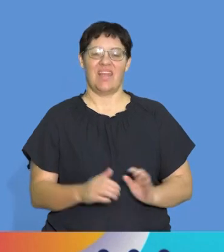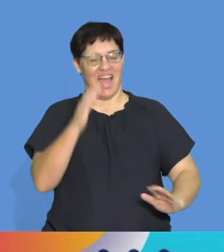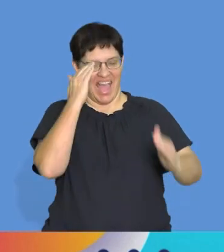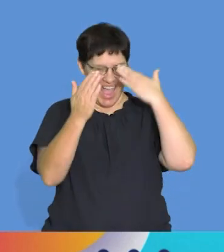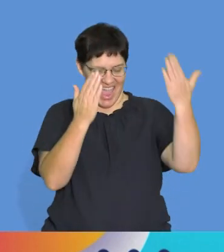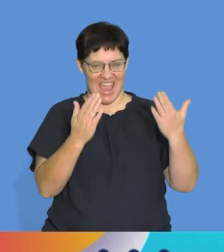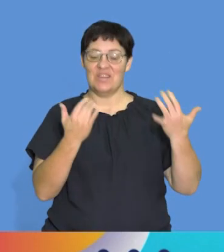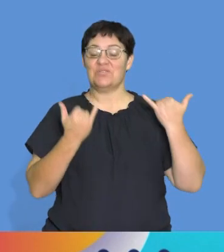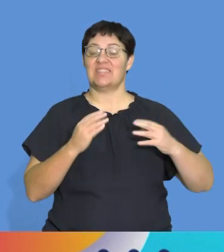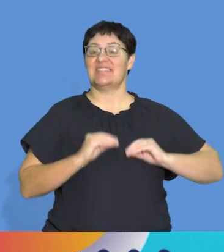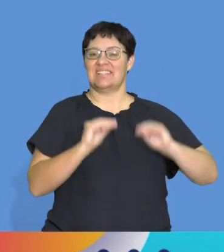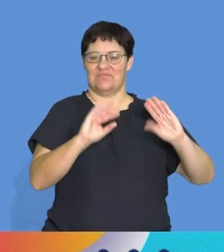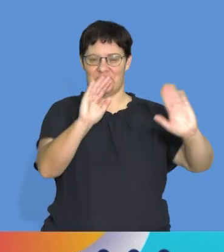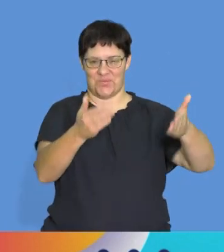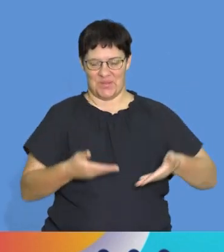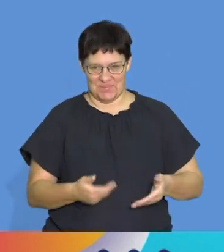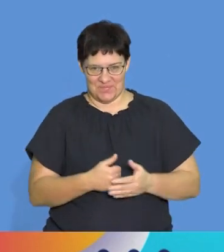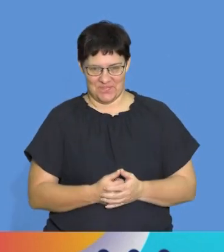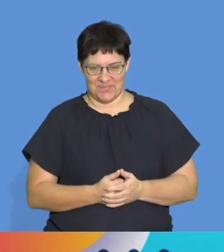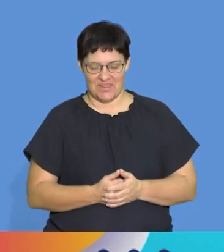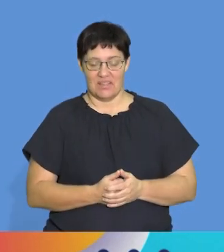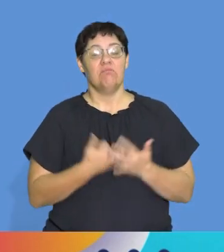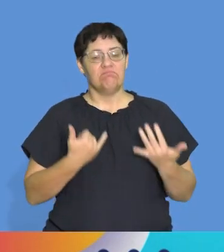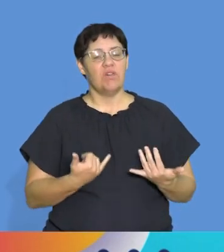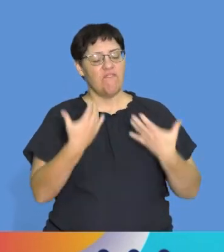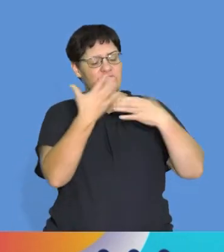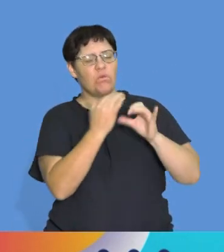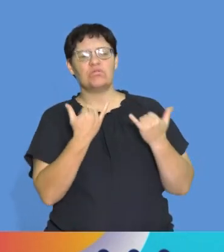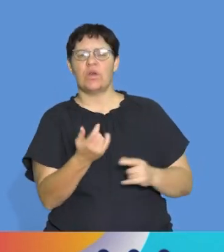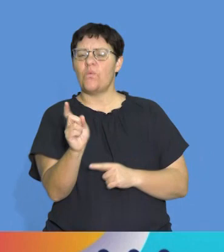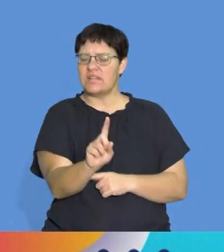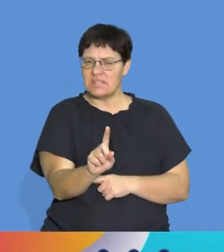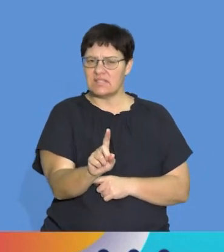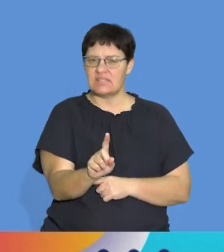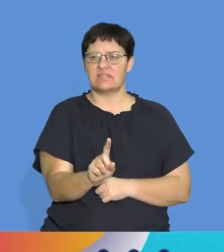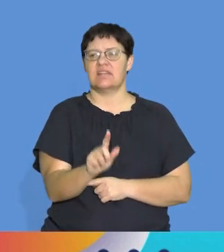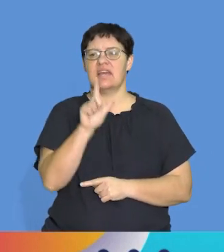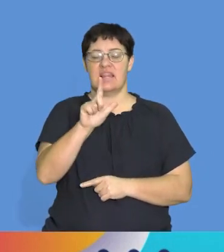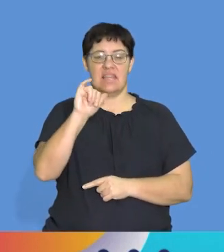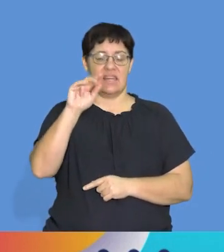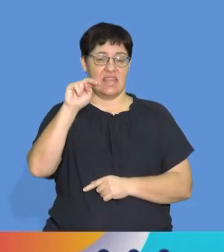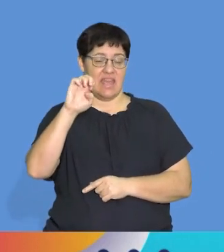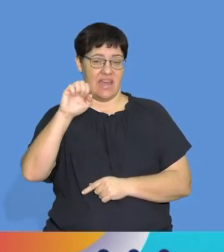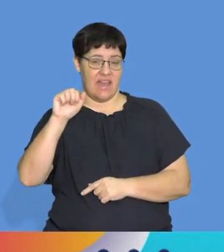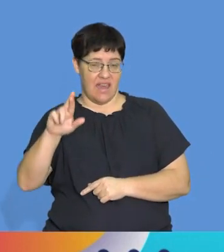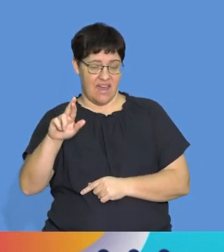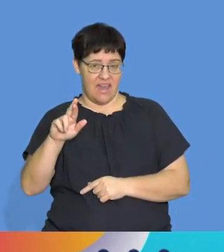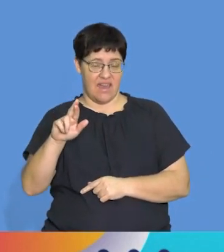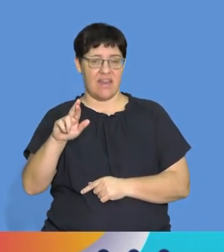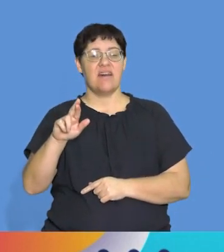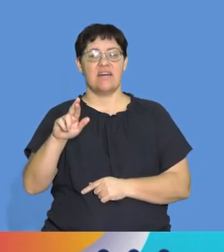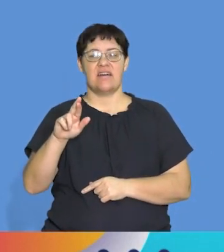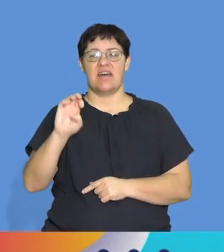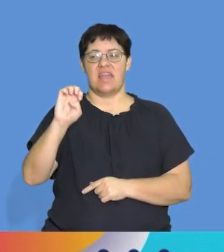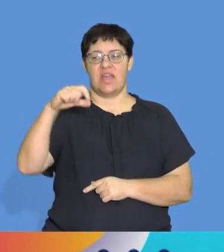Hi guys, welcome to today's lesson. So today we're going to be focusing on linear equations, right? But firstly, we're going to